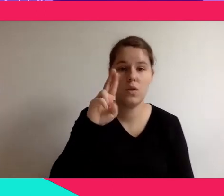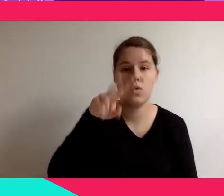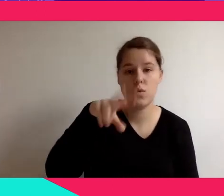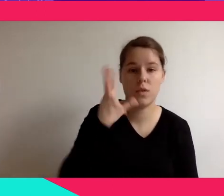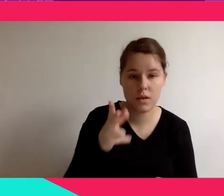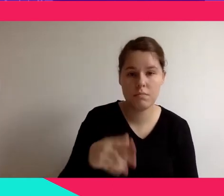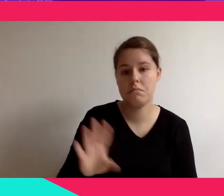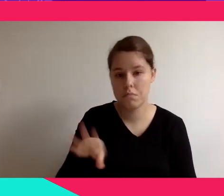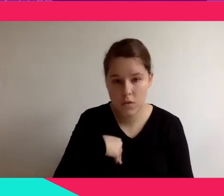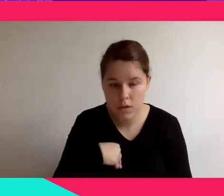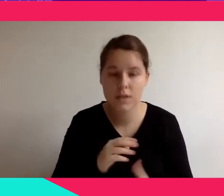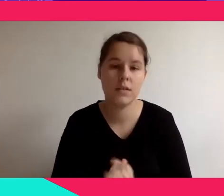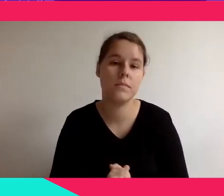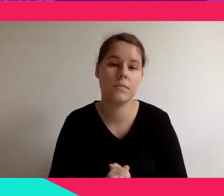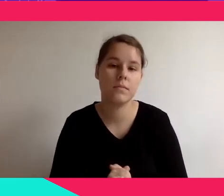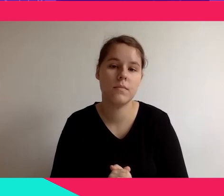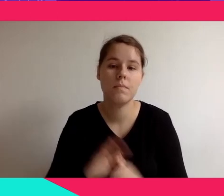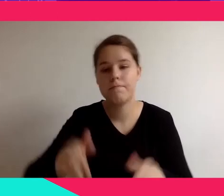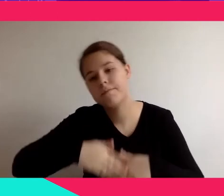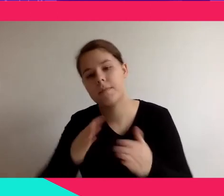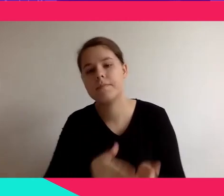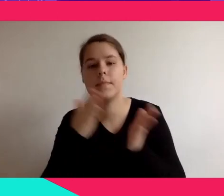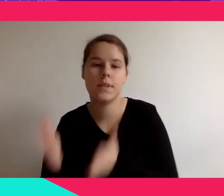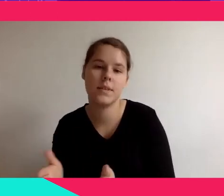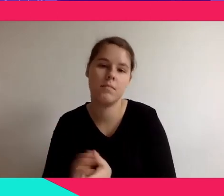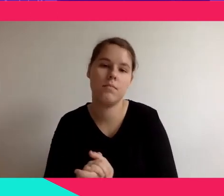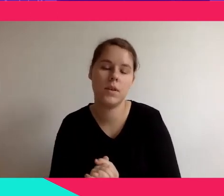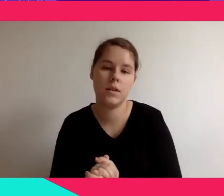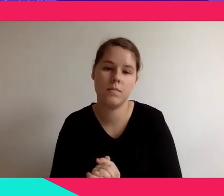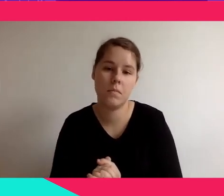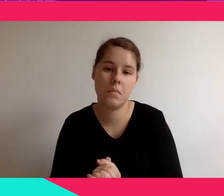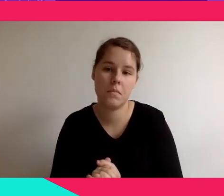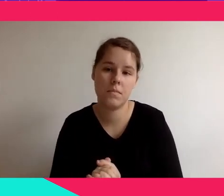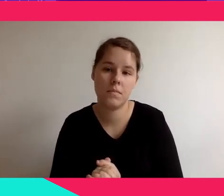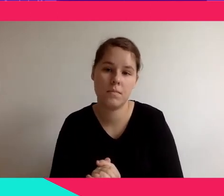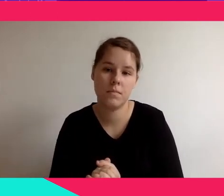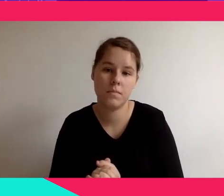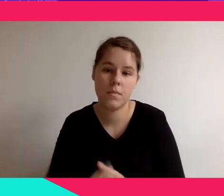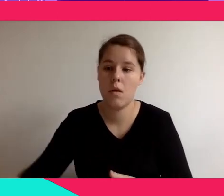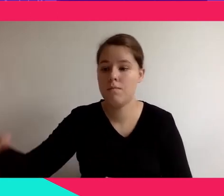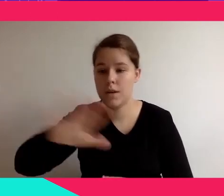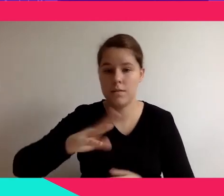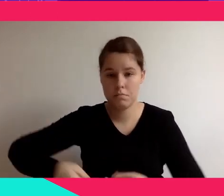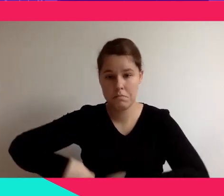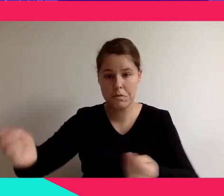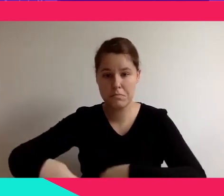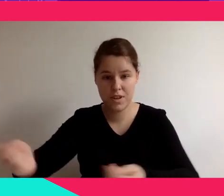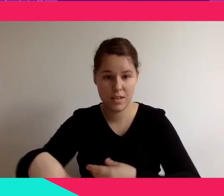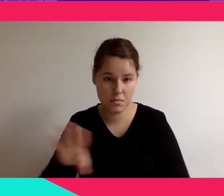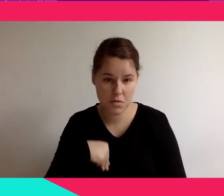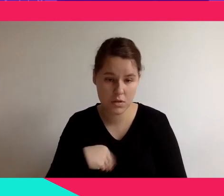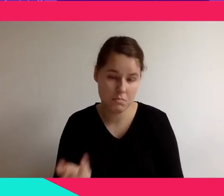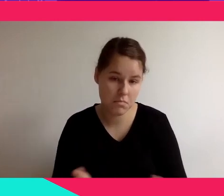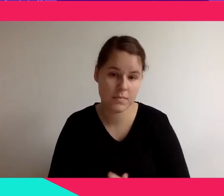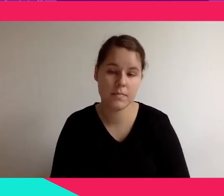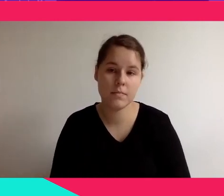Shapeways knew that we had an open collection, and they contacted us and asked if we wanted to do a collection jewelry design contest